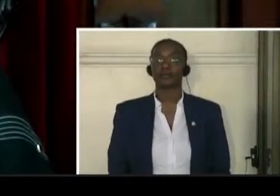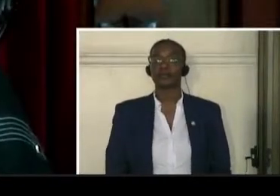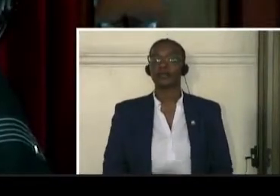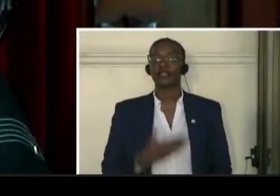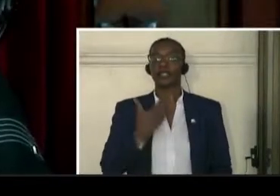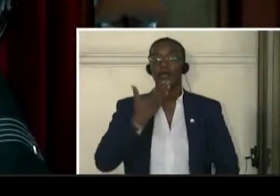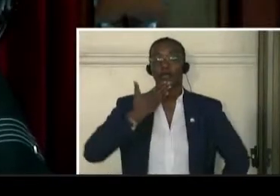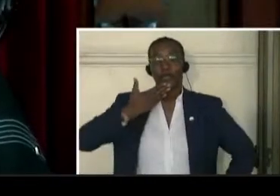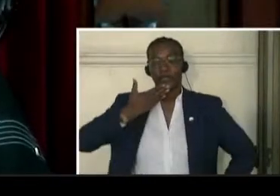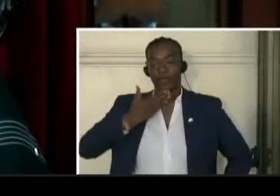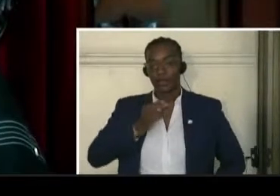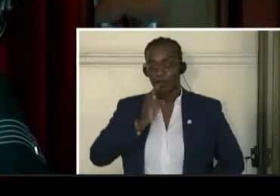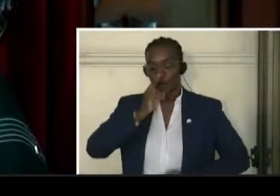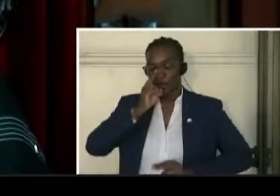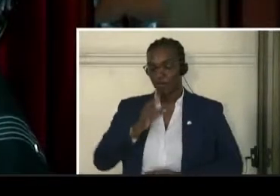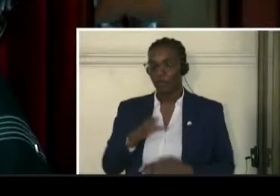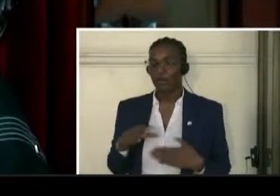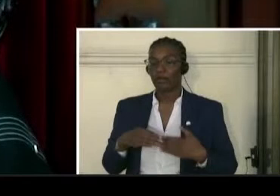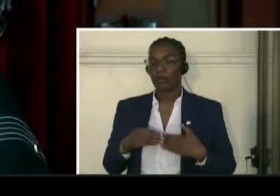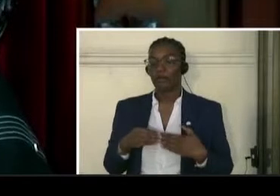Thank you, Honorable Member.